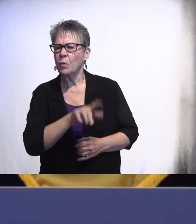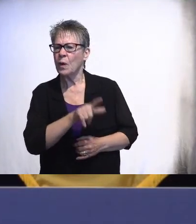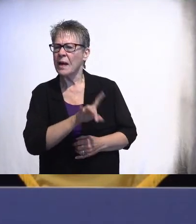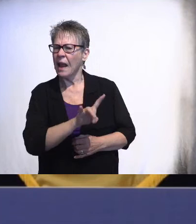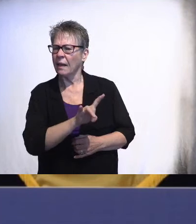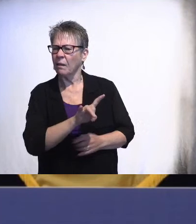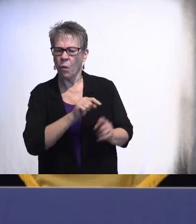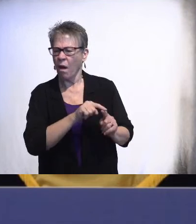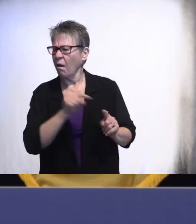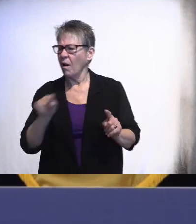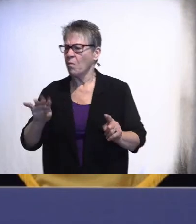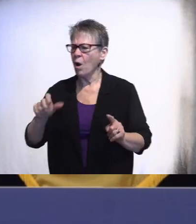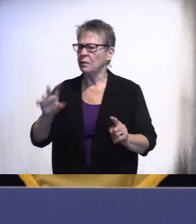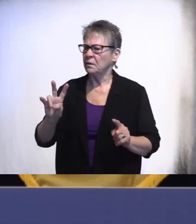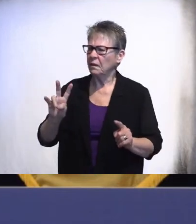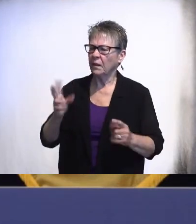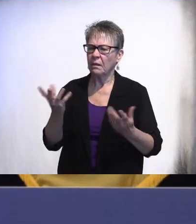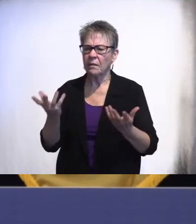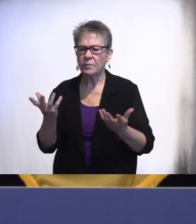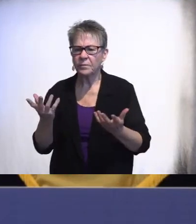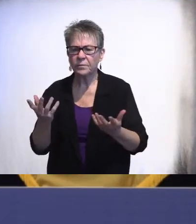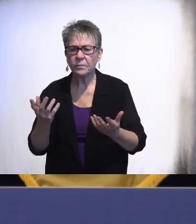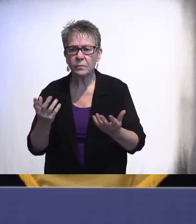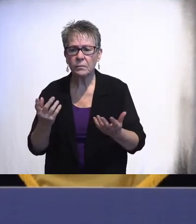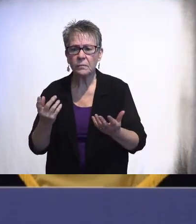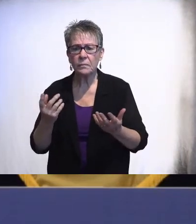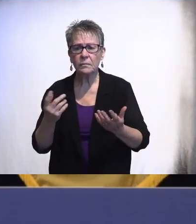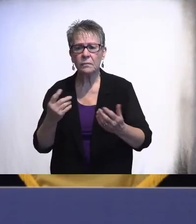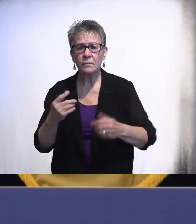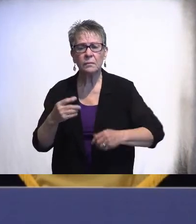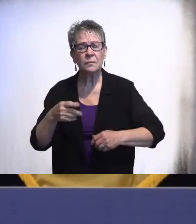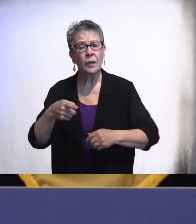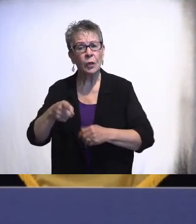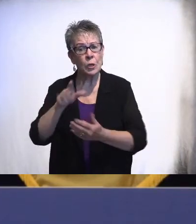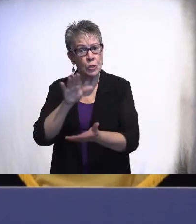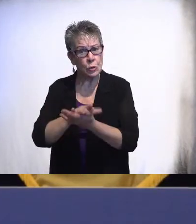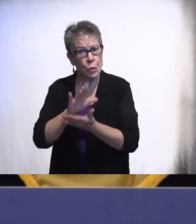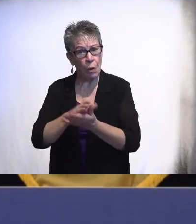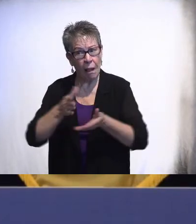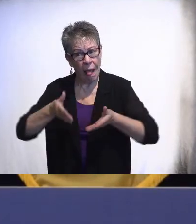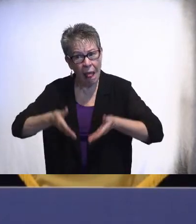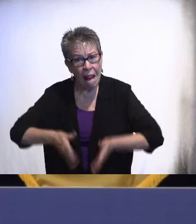be allowed to actually ban masks in schools if they want to?